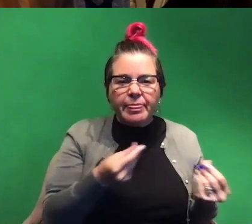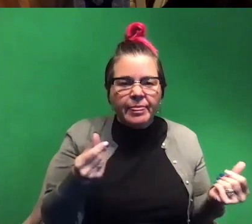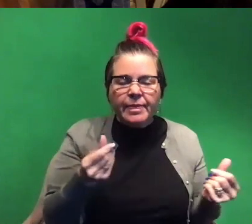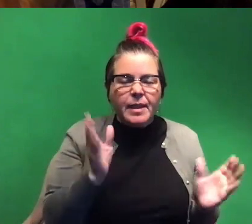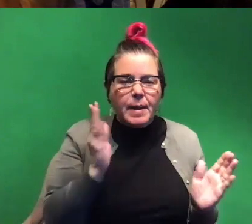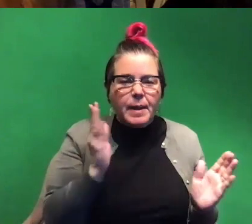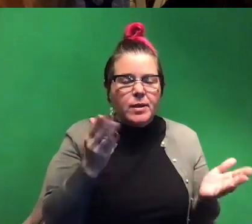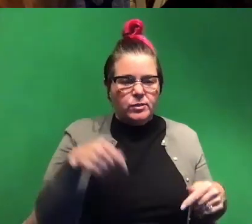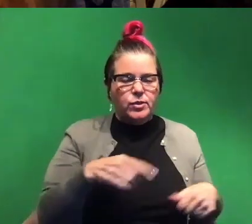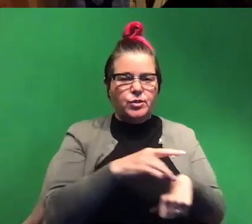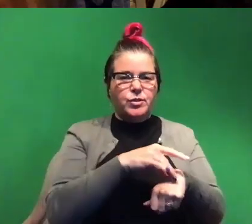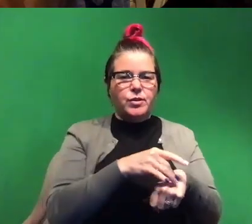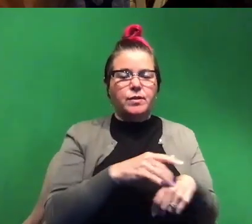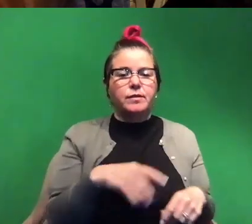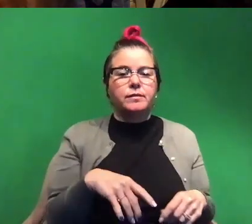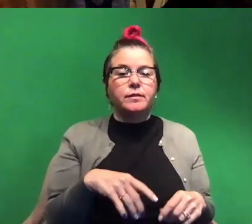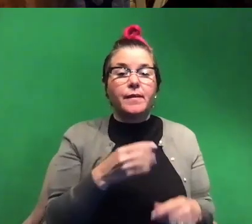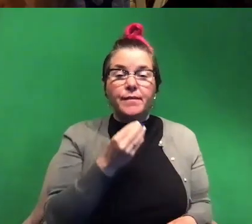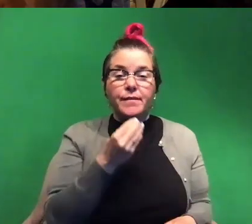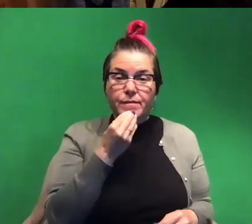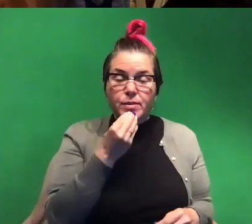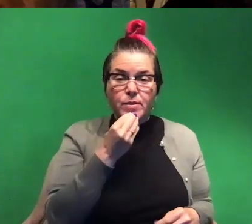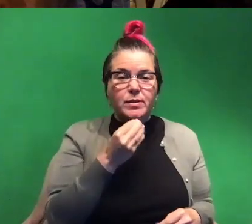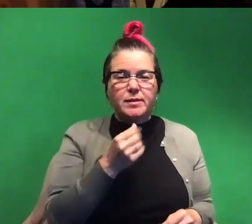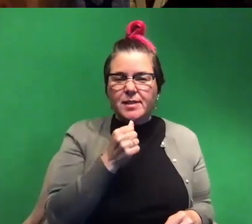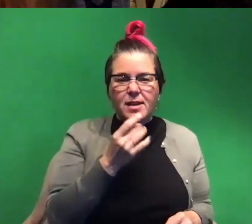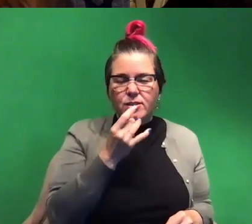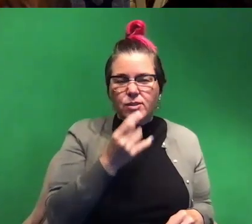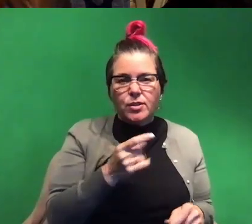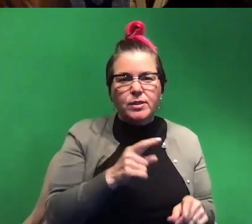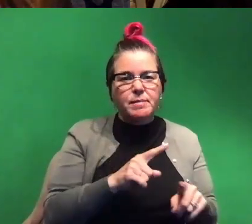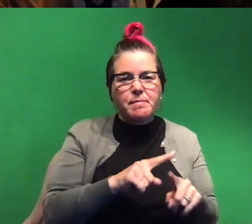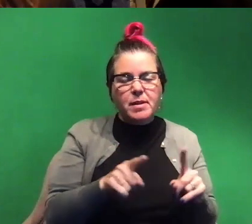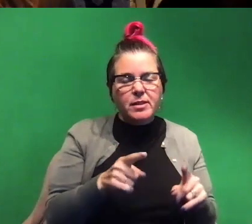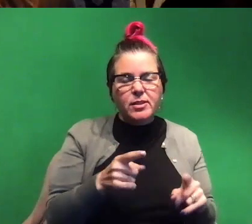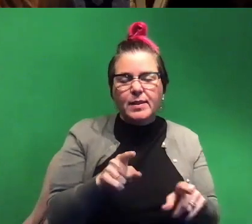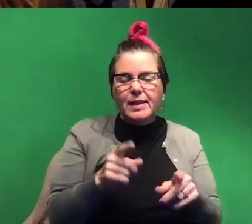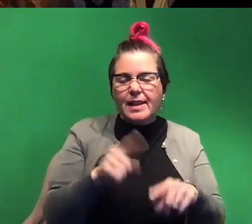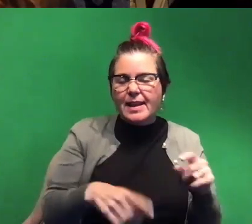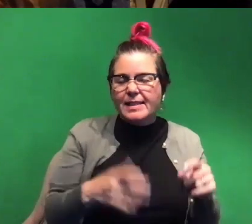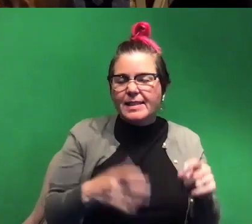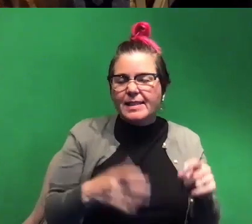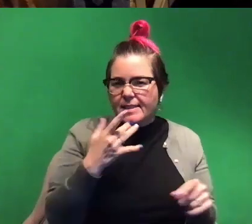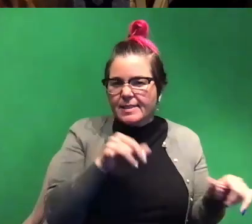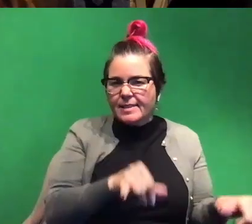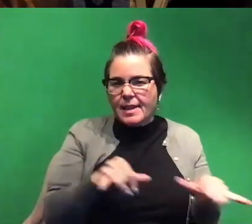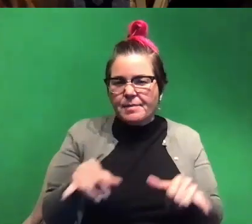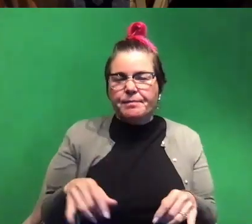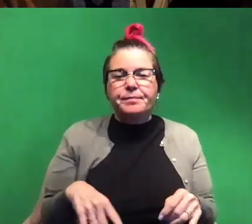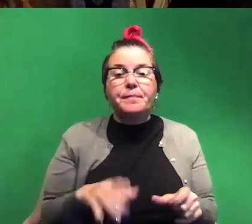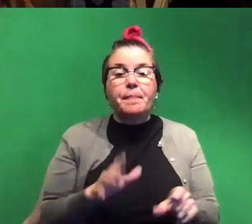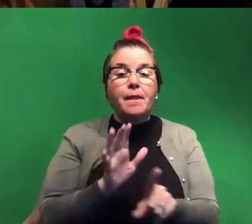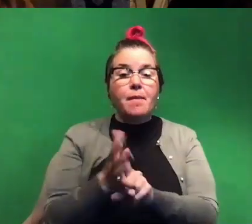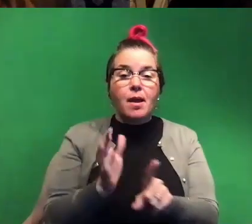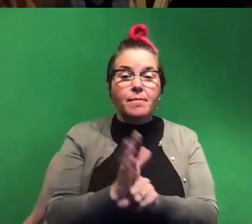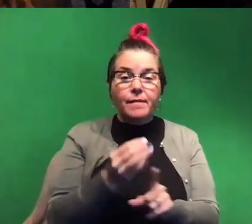And so the food isn't as good, but you don't taste as much. Oh. So what seems to be really popular in food